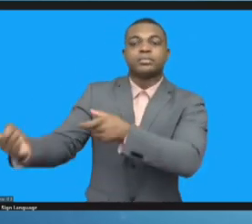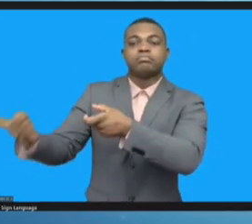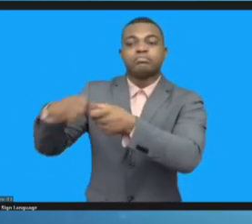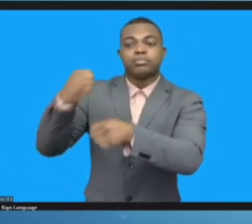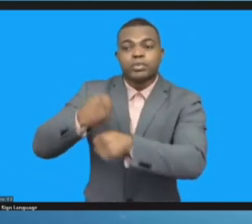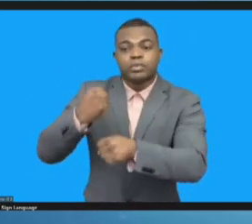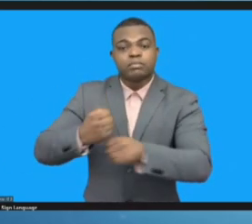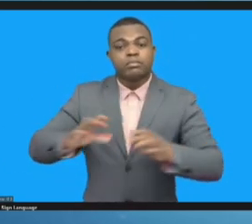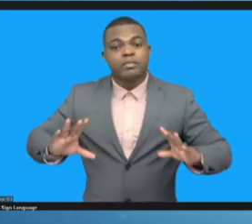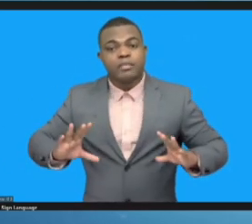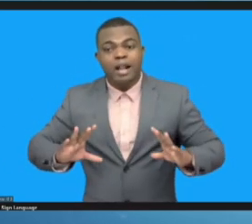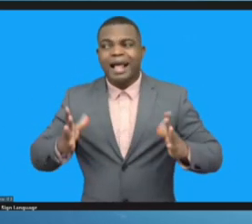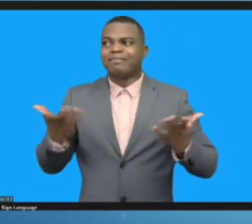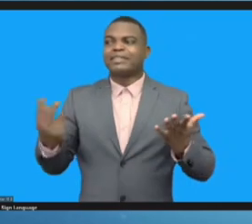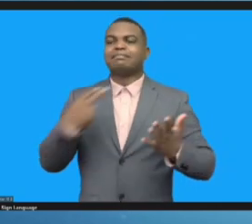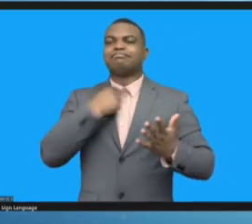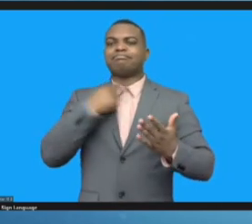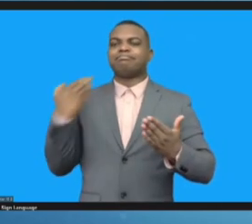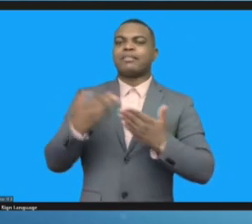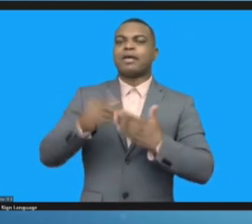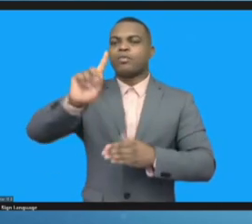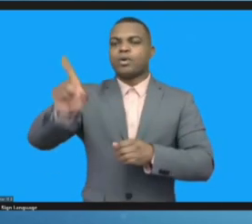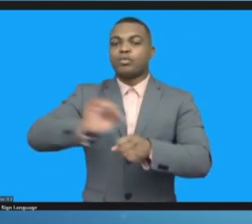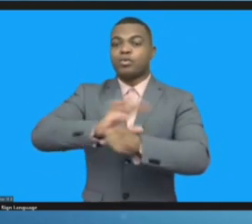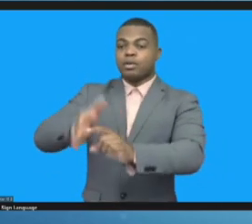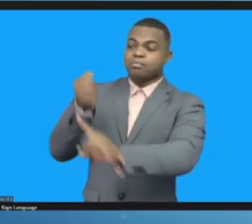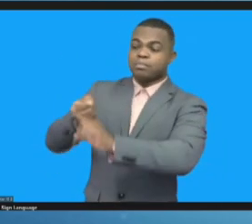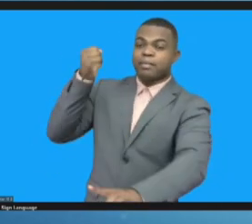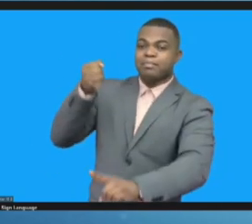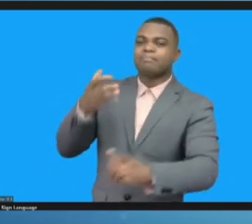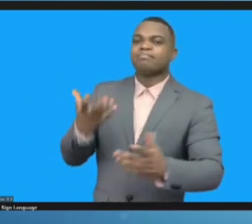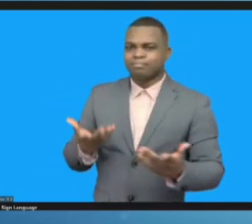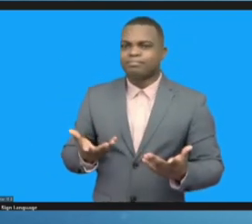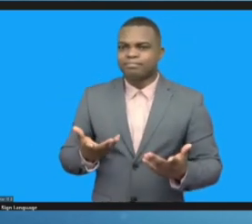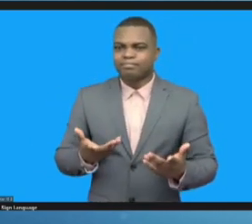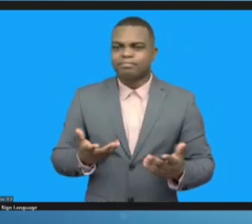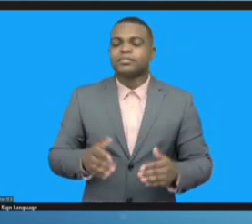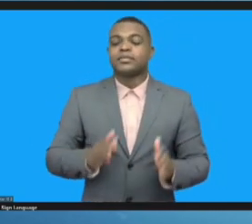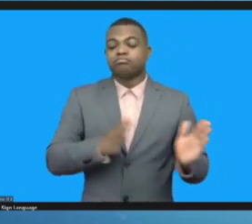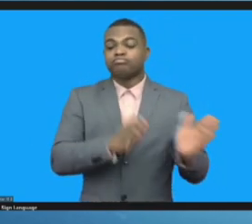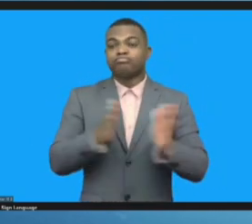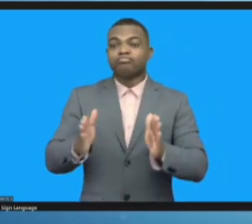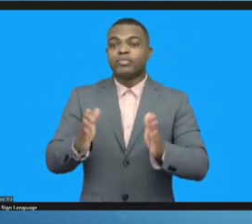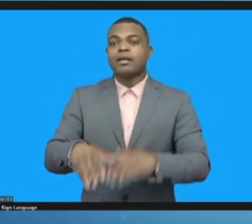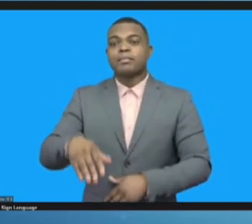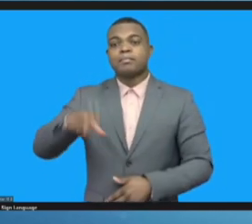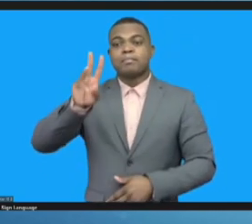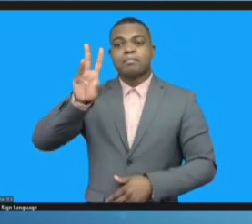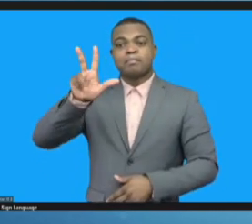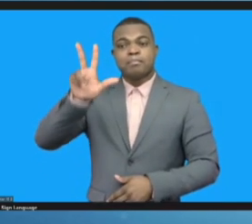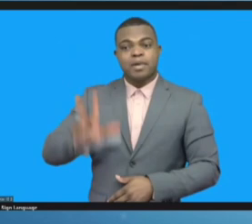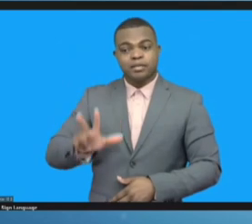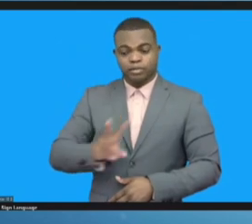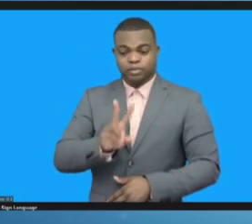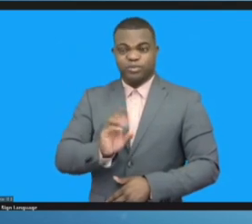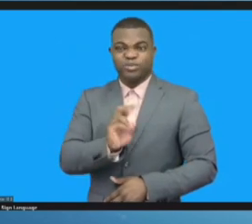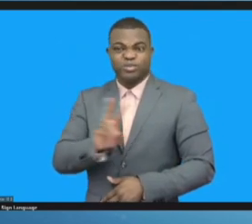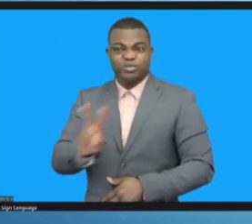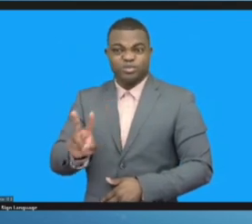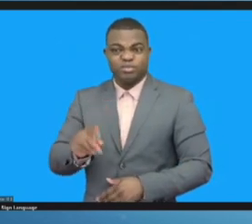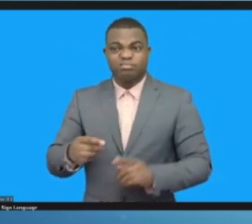$23.9 million. And right here in Ethiopia, incredible work is being done in the deployment of innovative capabilities